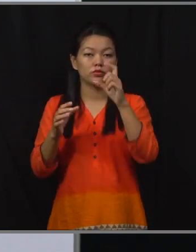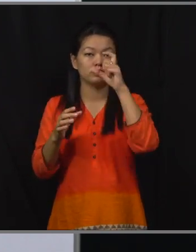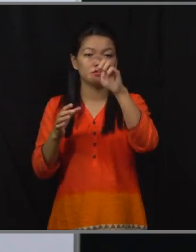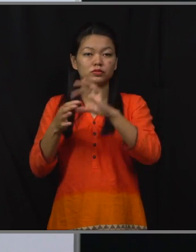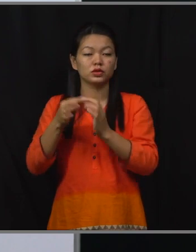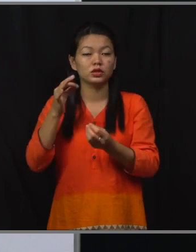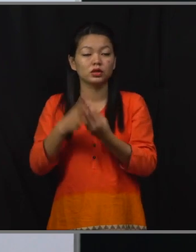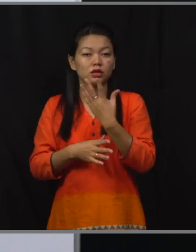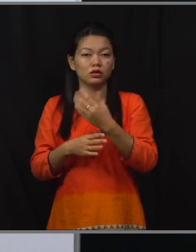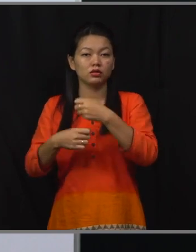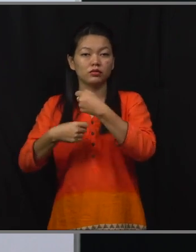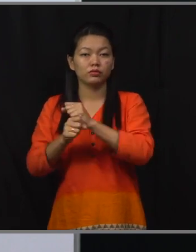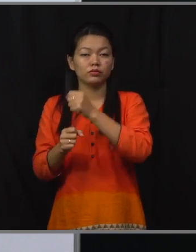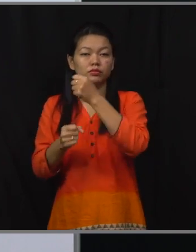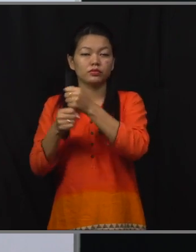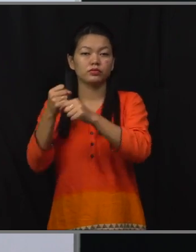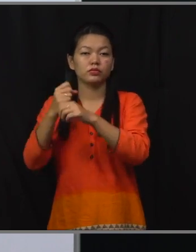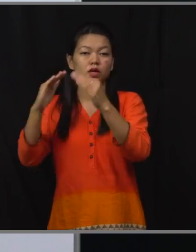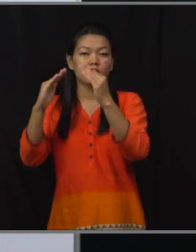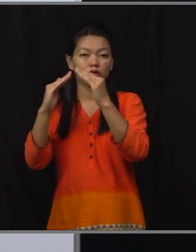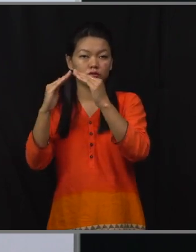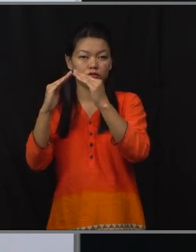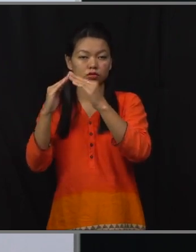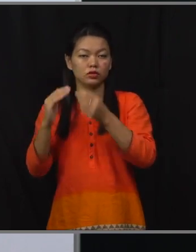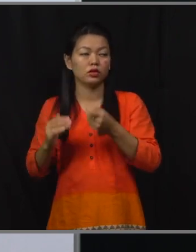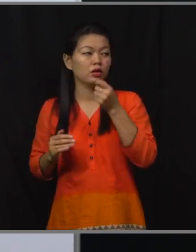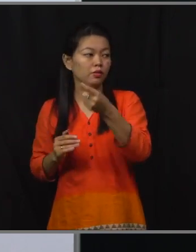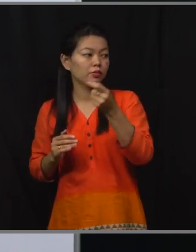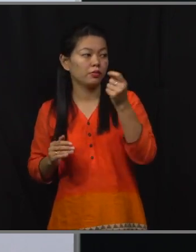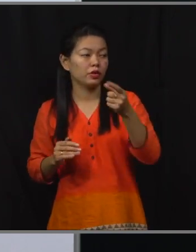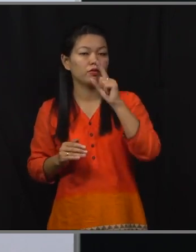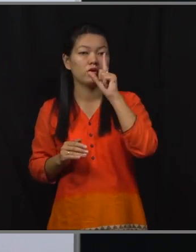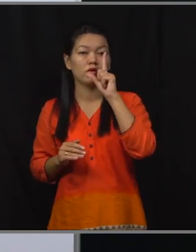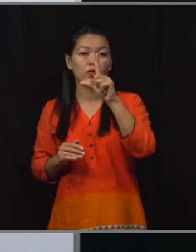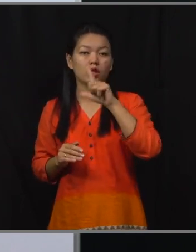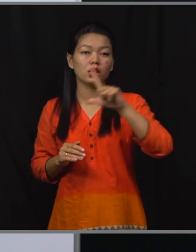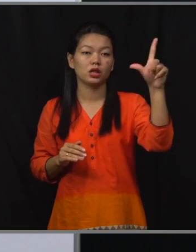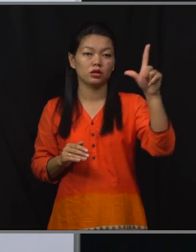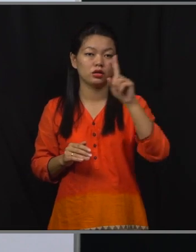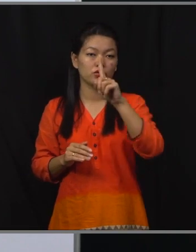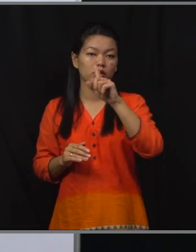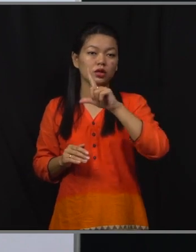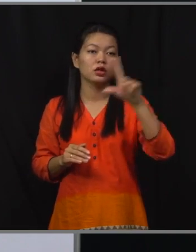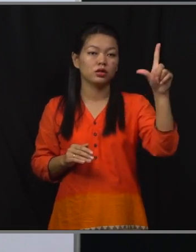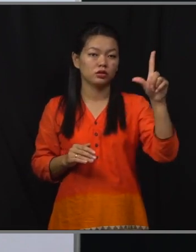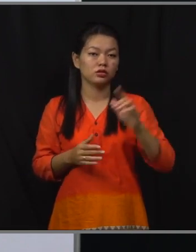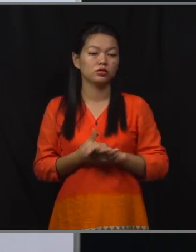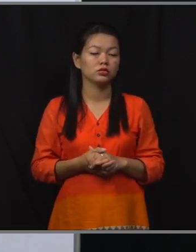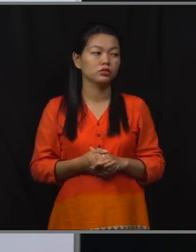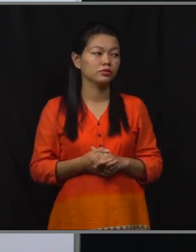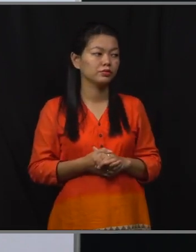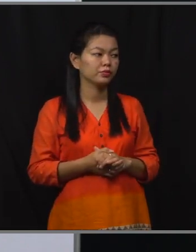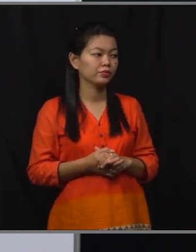of 1 lakh, worth 1 lakh. So this, if it is depreciated at